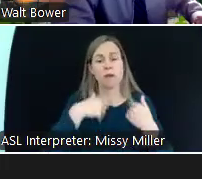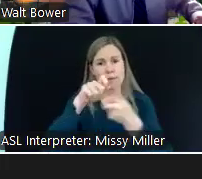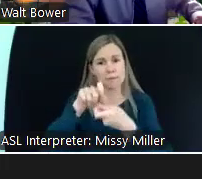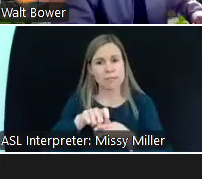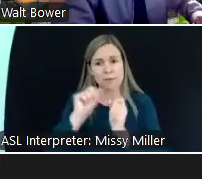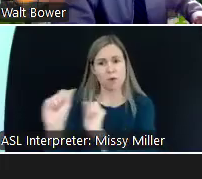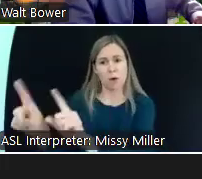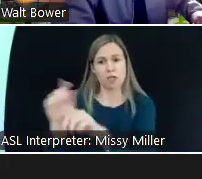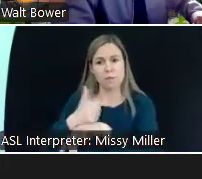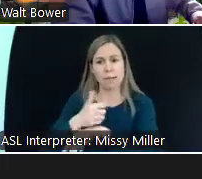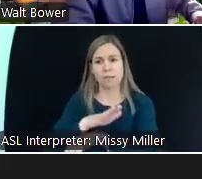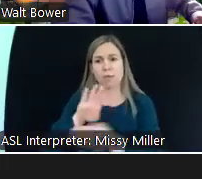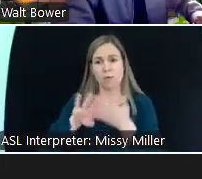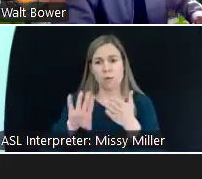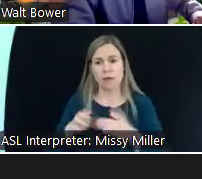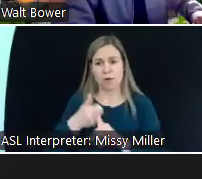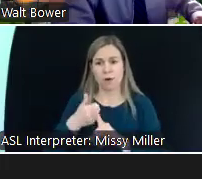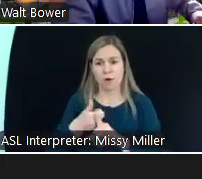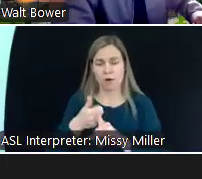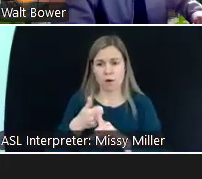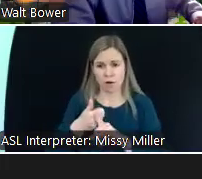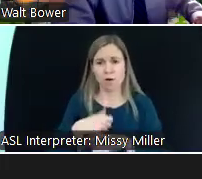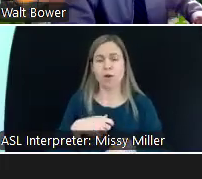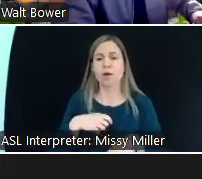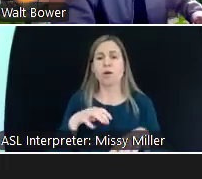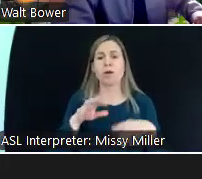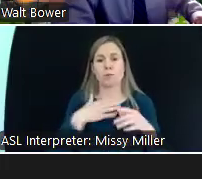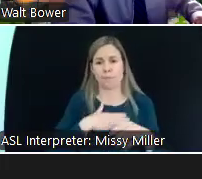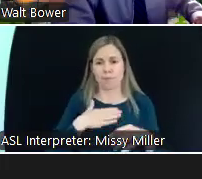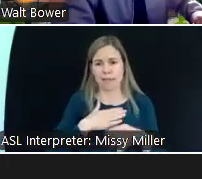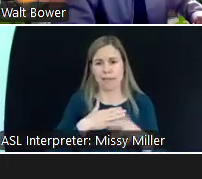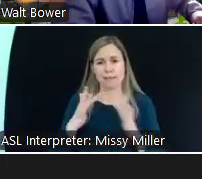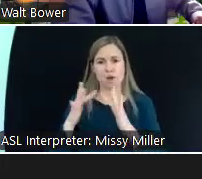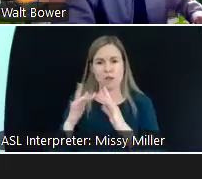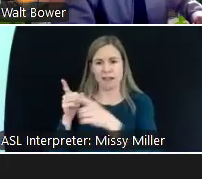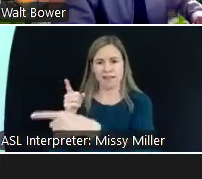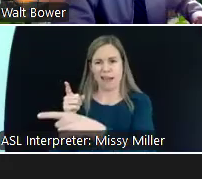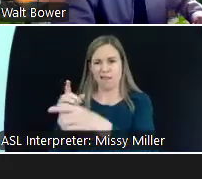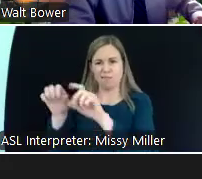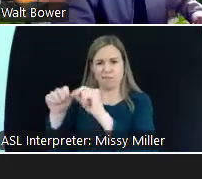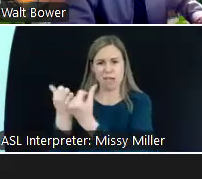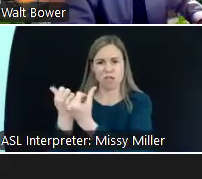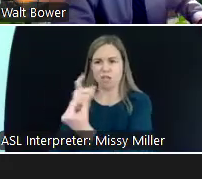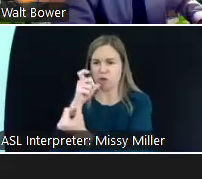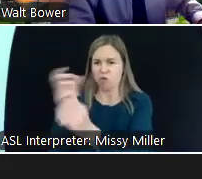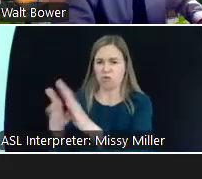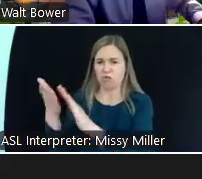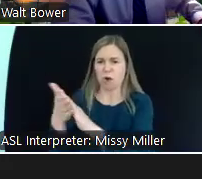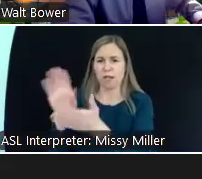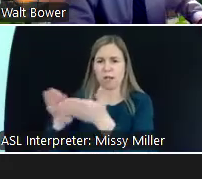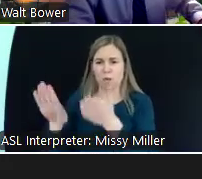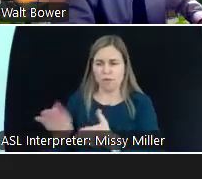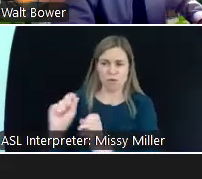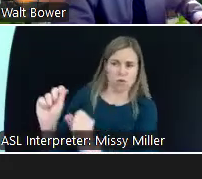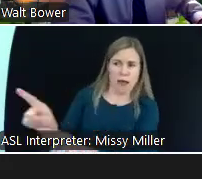on the waiver that you're referring to, I would ask that you reach out to that operating agency to ask your